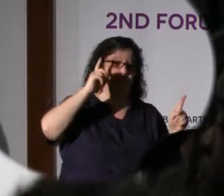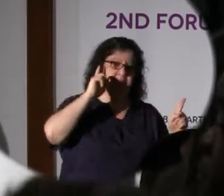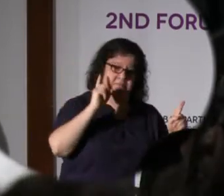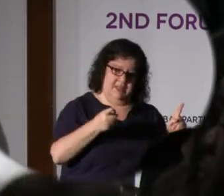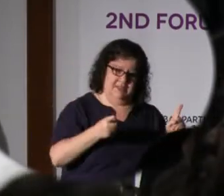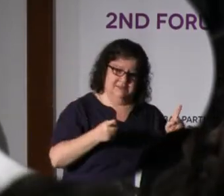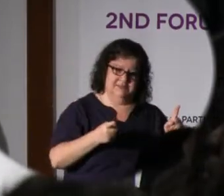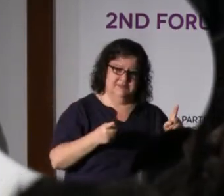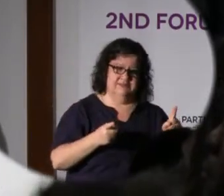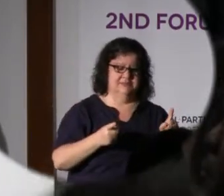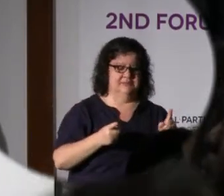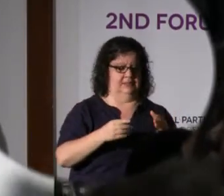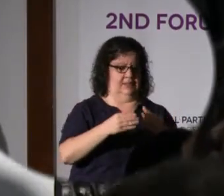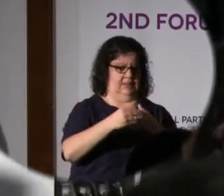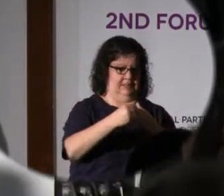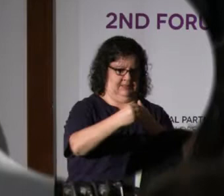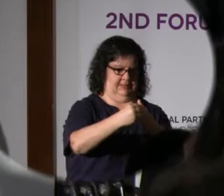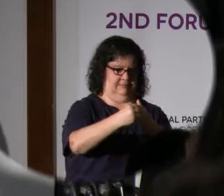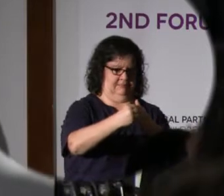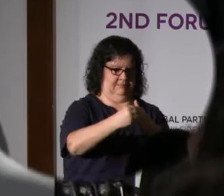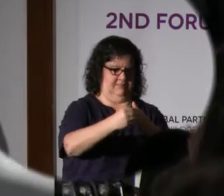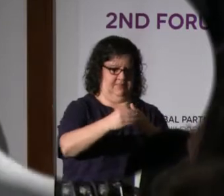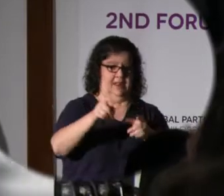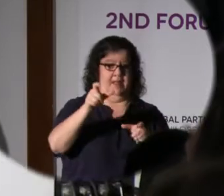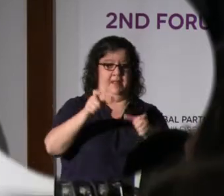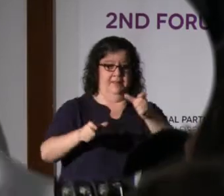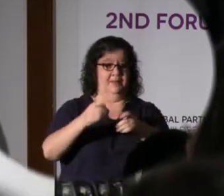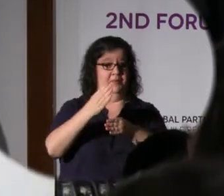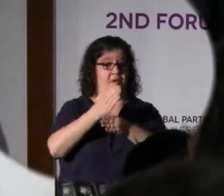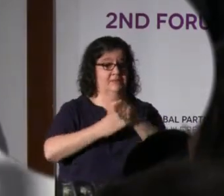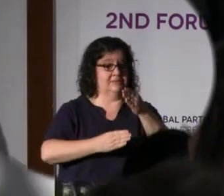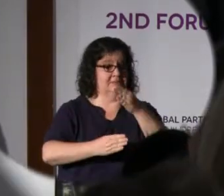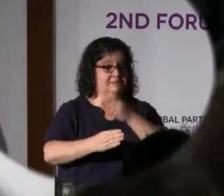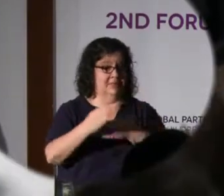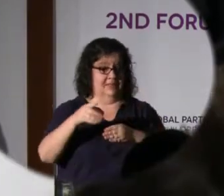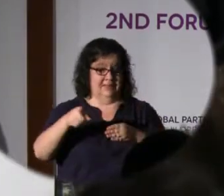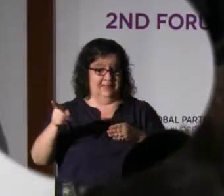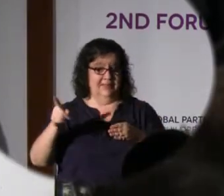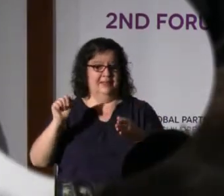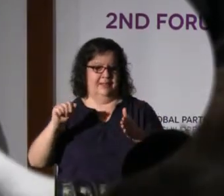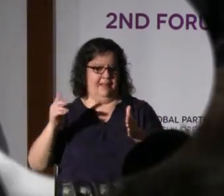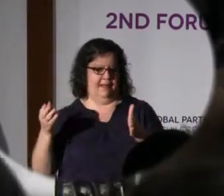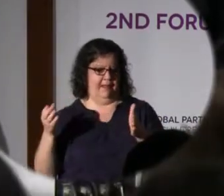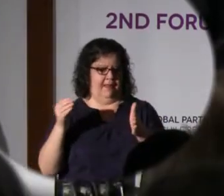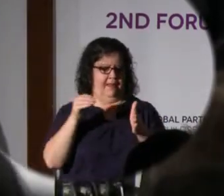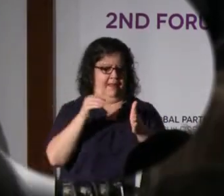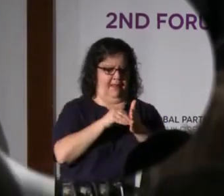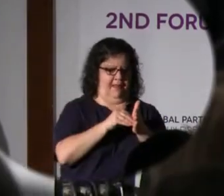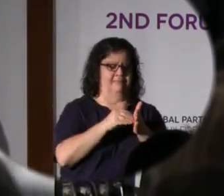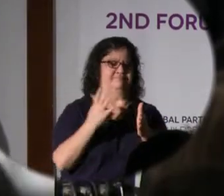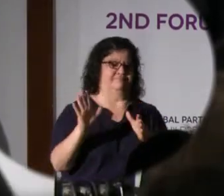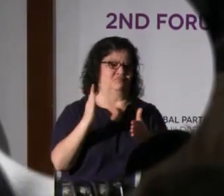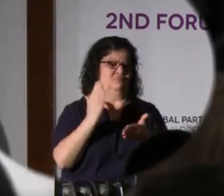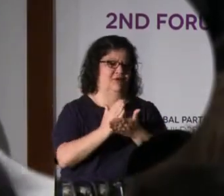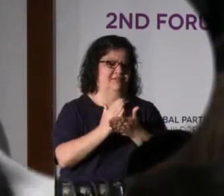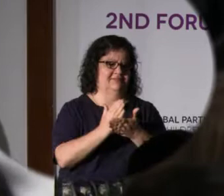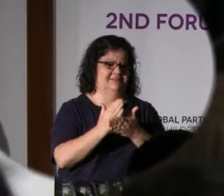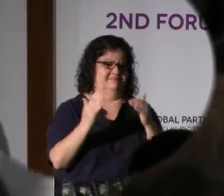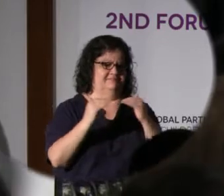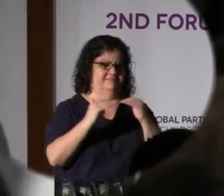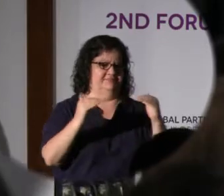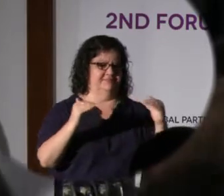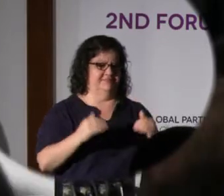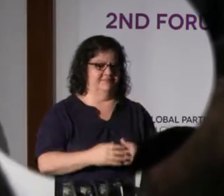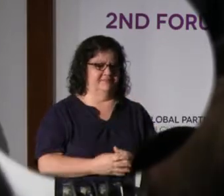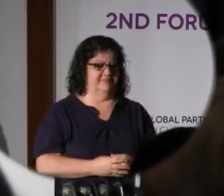with disabilities, but must be accompanied by mechanisms to ensure